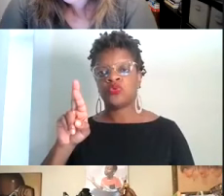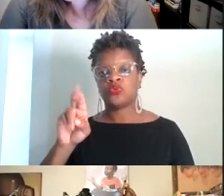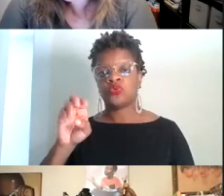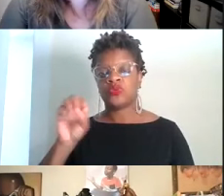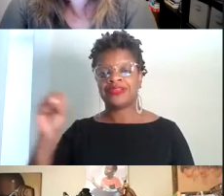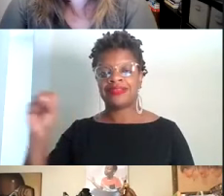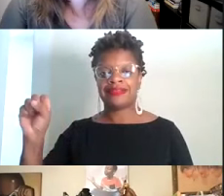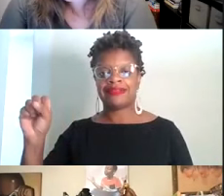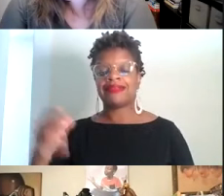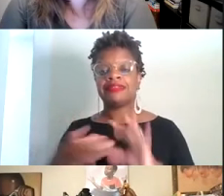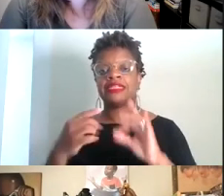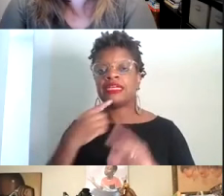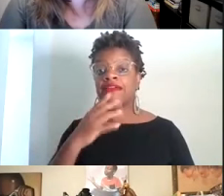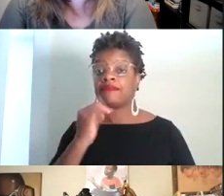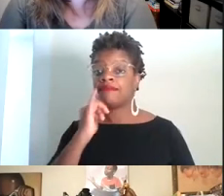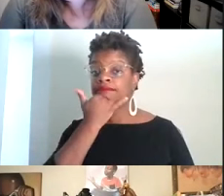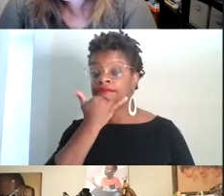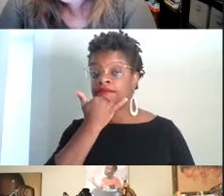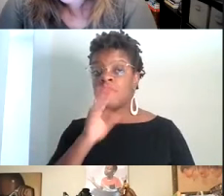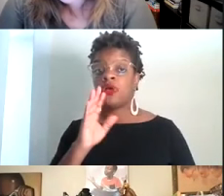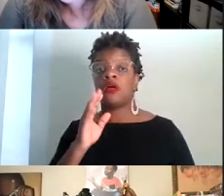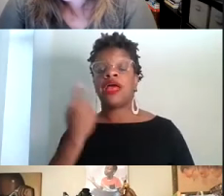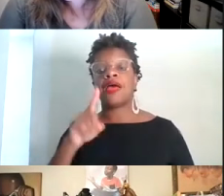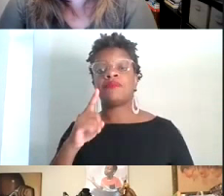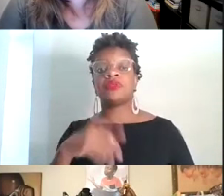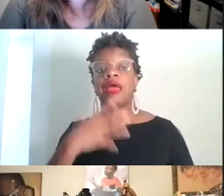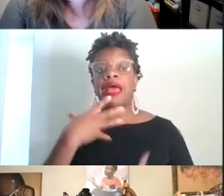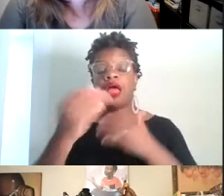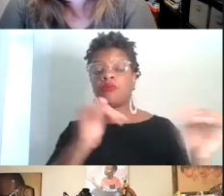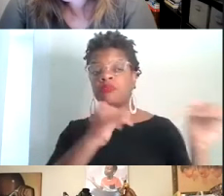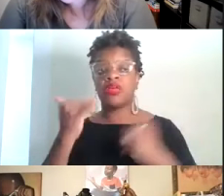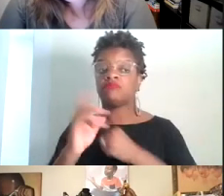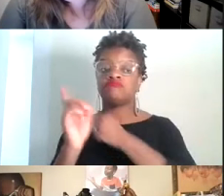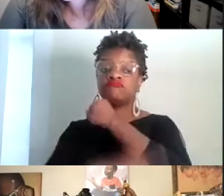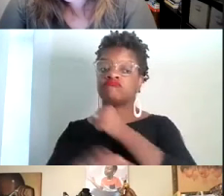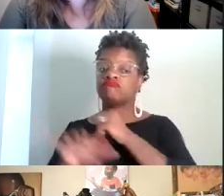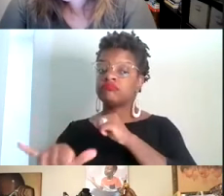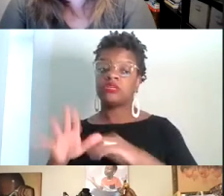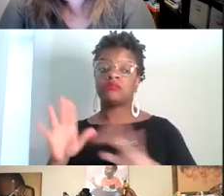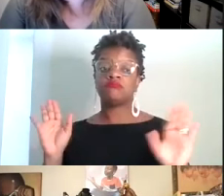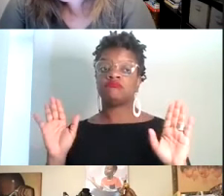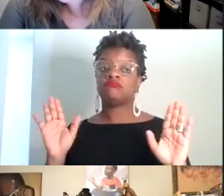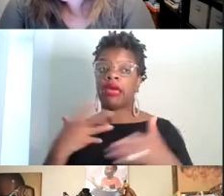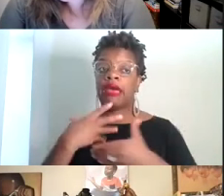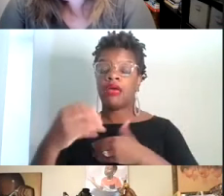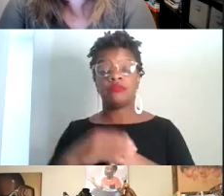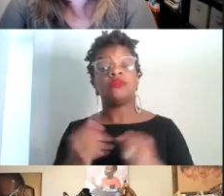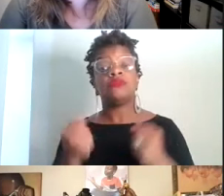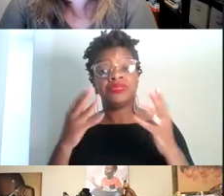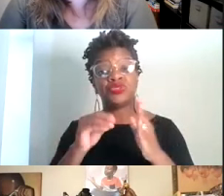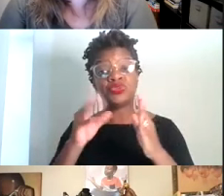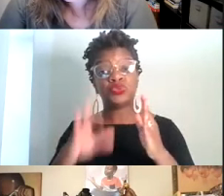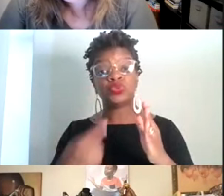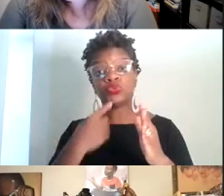as a form of punishment or being canceled. We have a number of family and students who are ready to go and fight for those things.